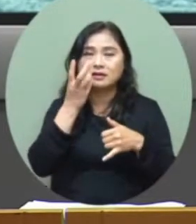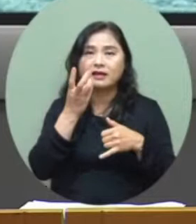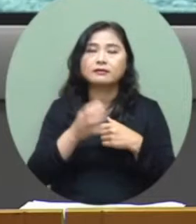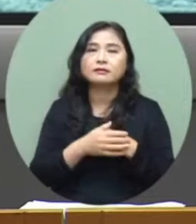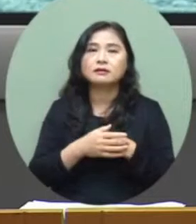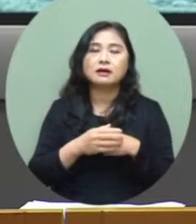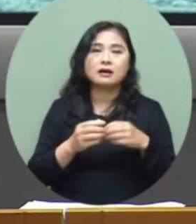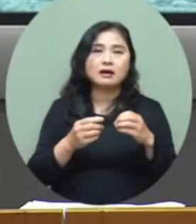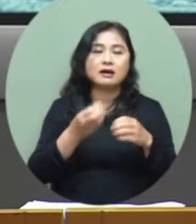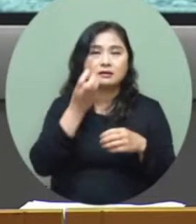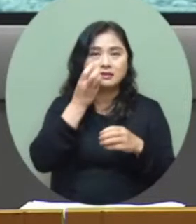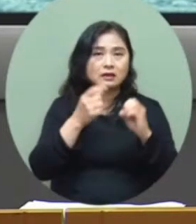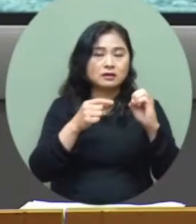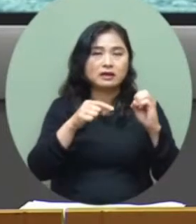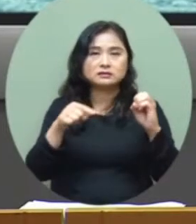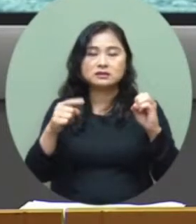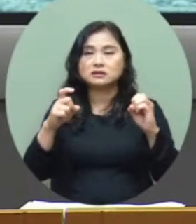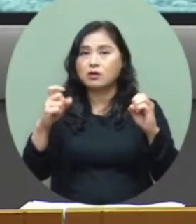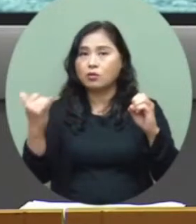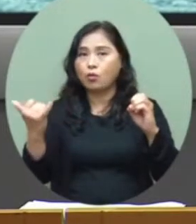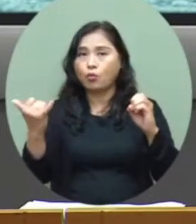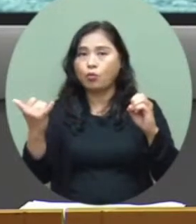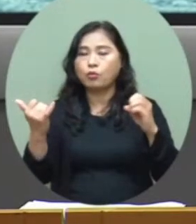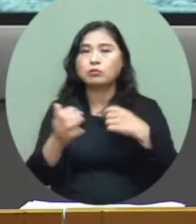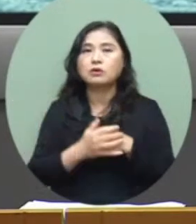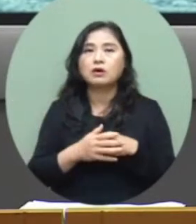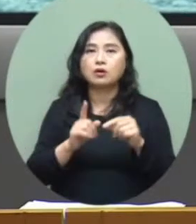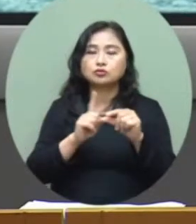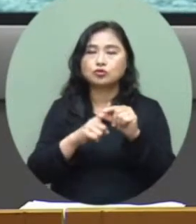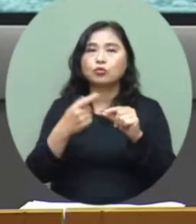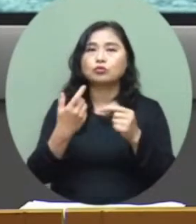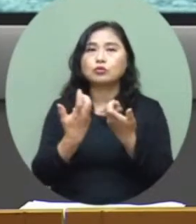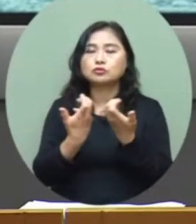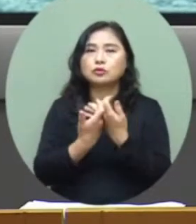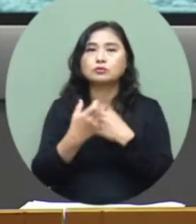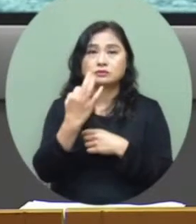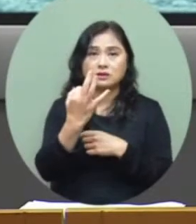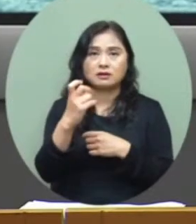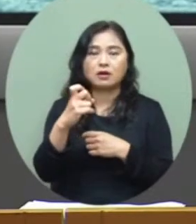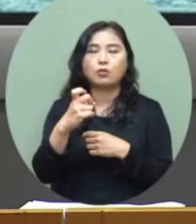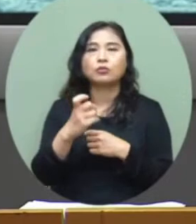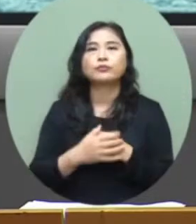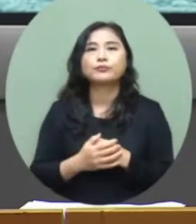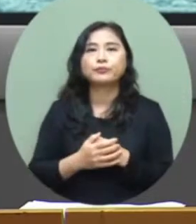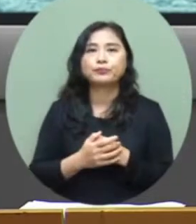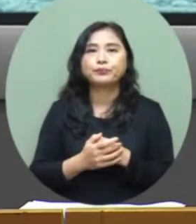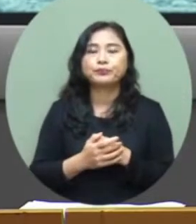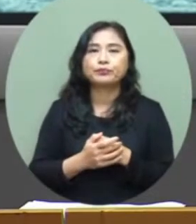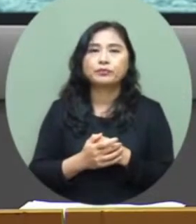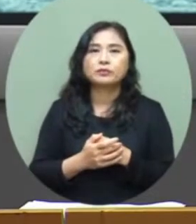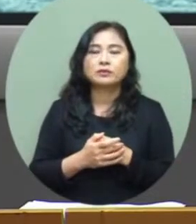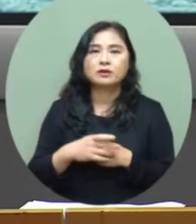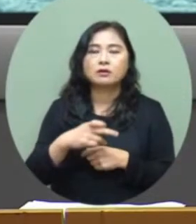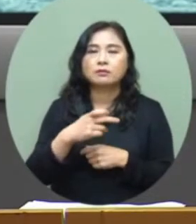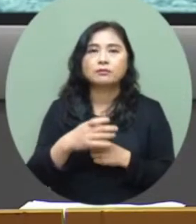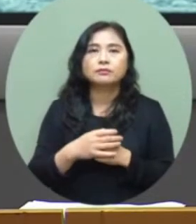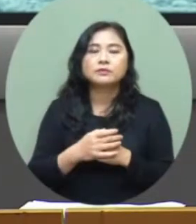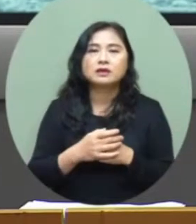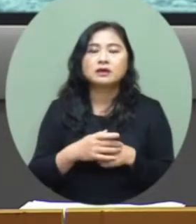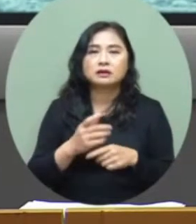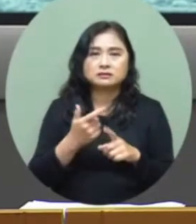fact, the age distribution is from 0 to 96, and then the median age is 39, and